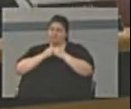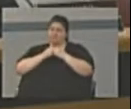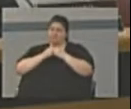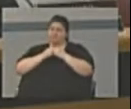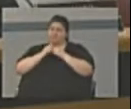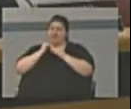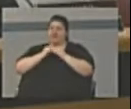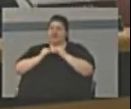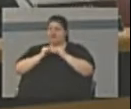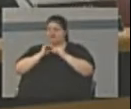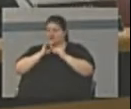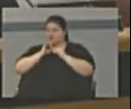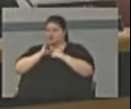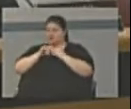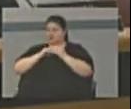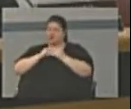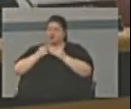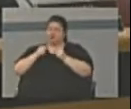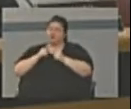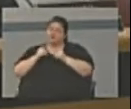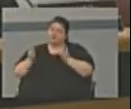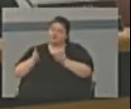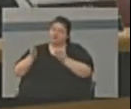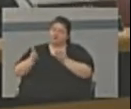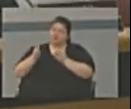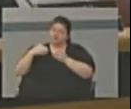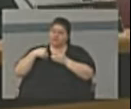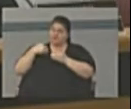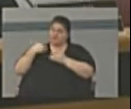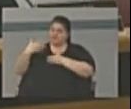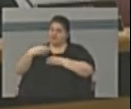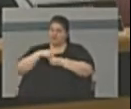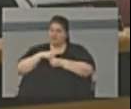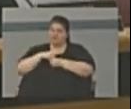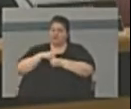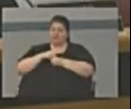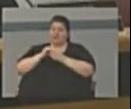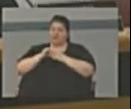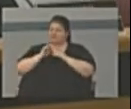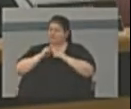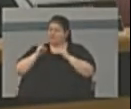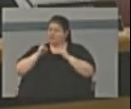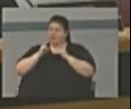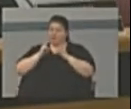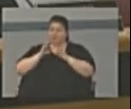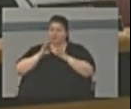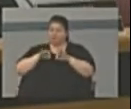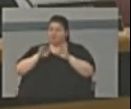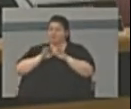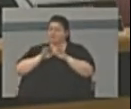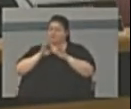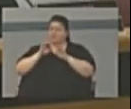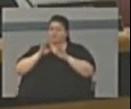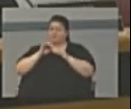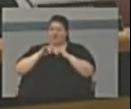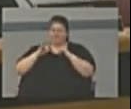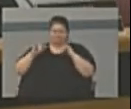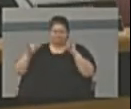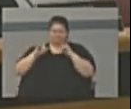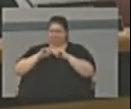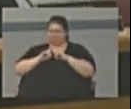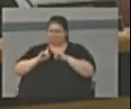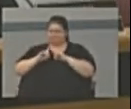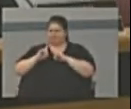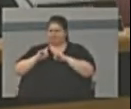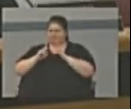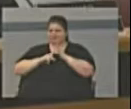youth throughout the community. That's very important. We have a very diverse community, and we're going to do that through many of our